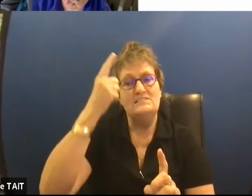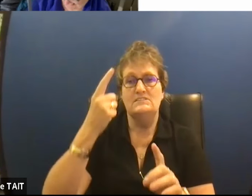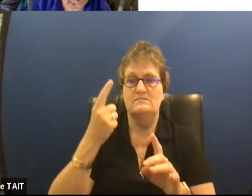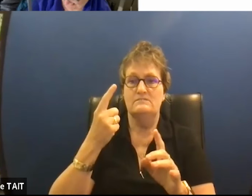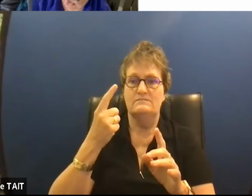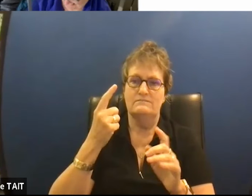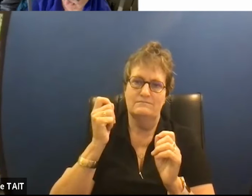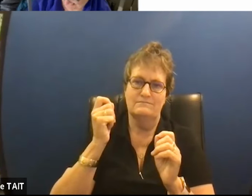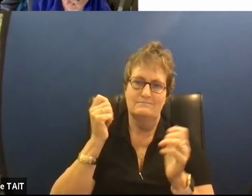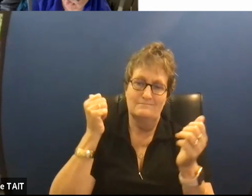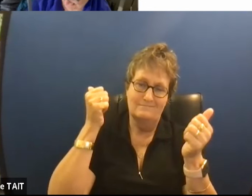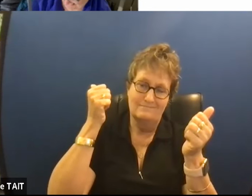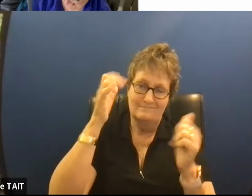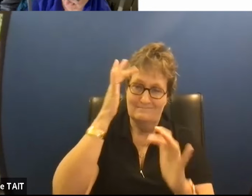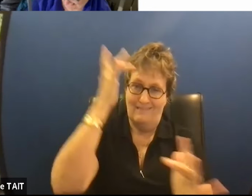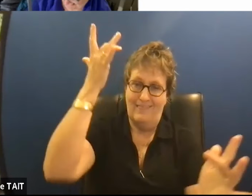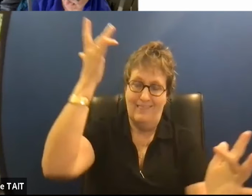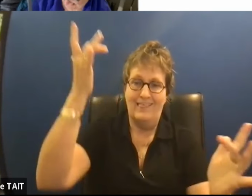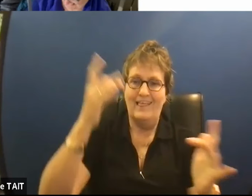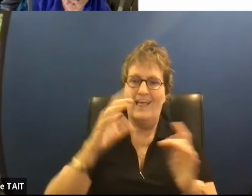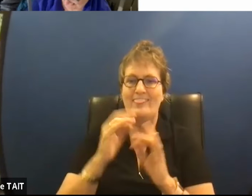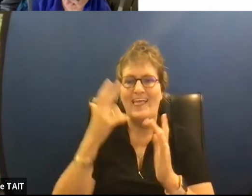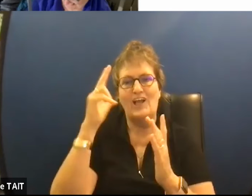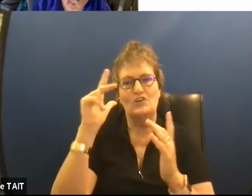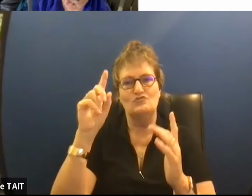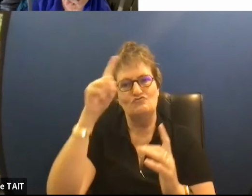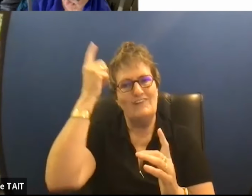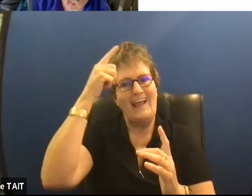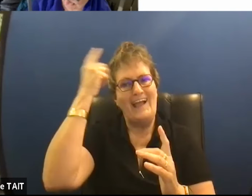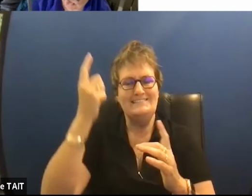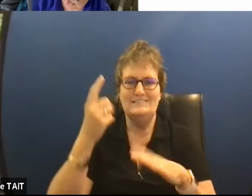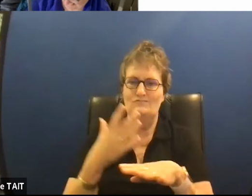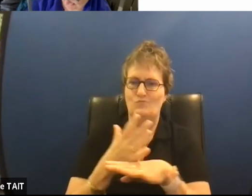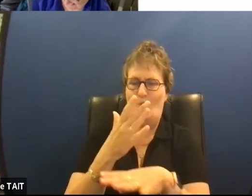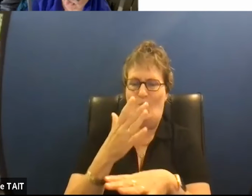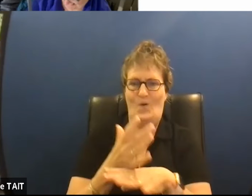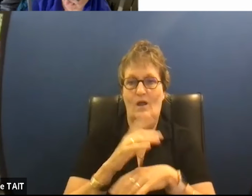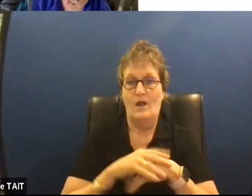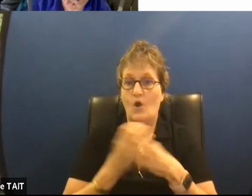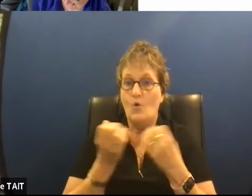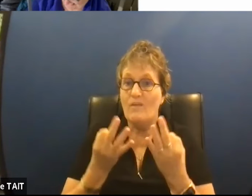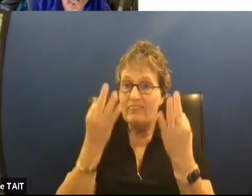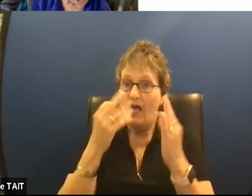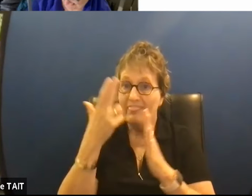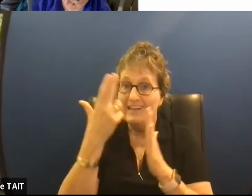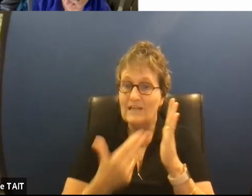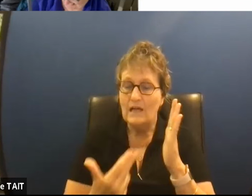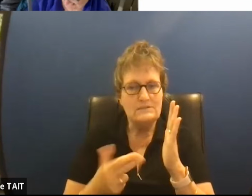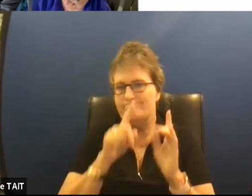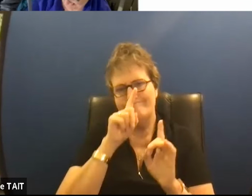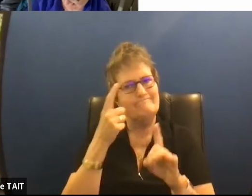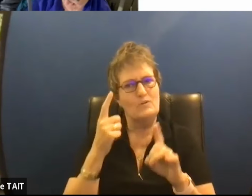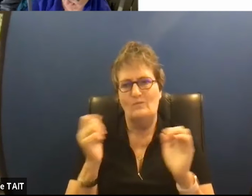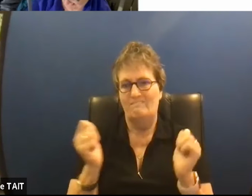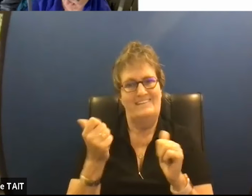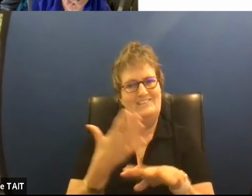genius and their creative integrity. Without these artists, I could not have completed these